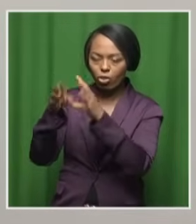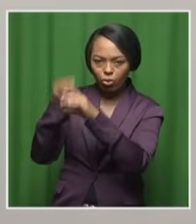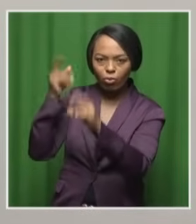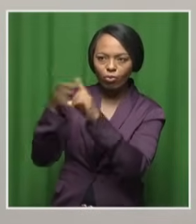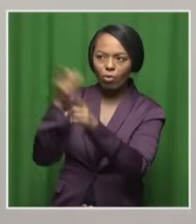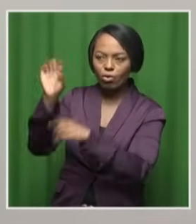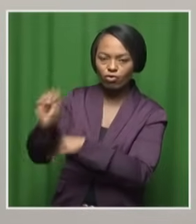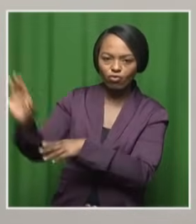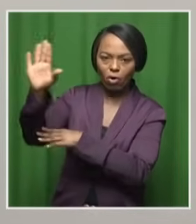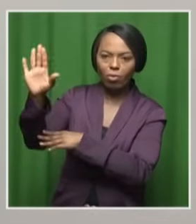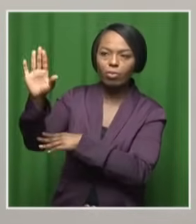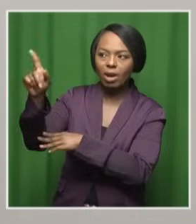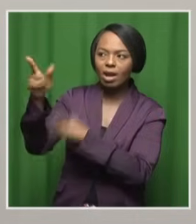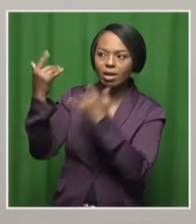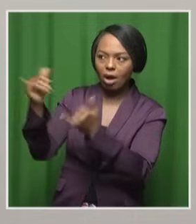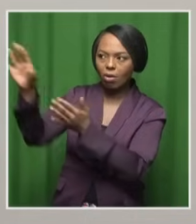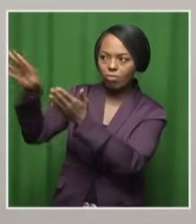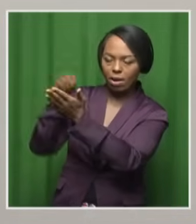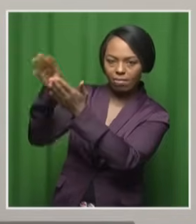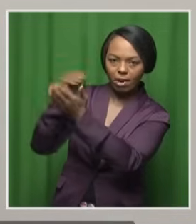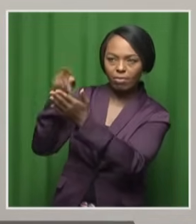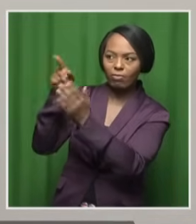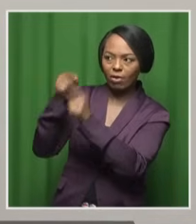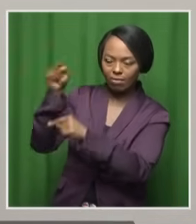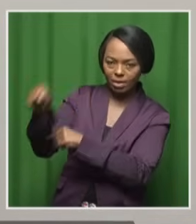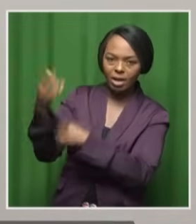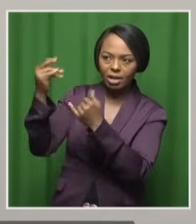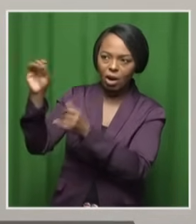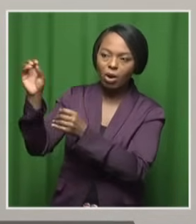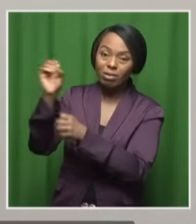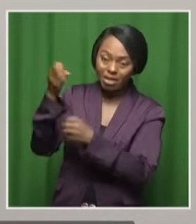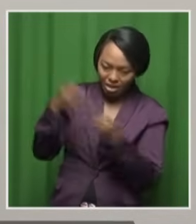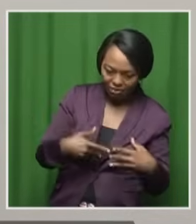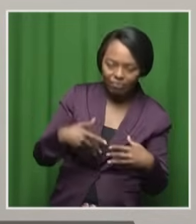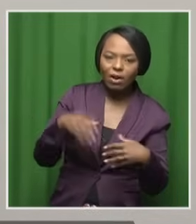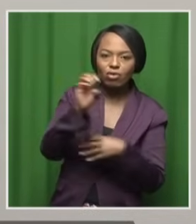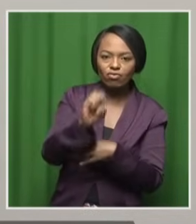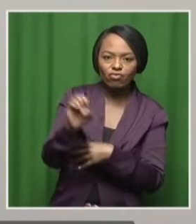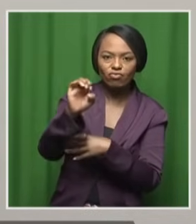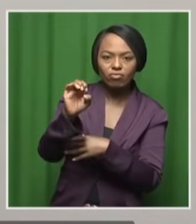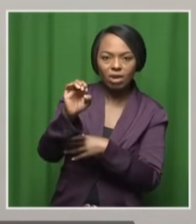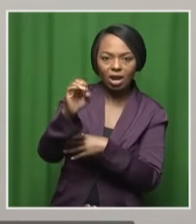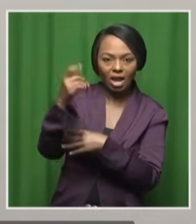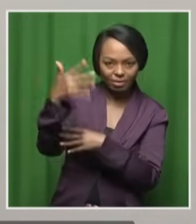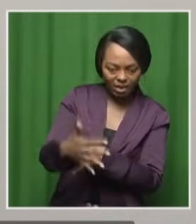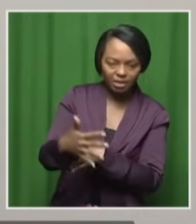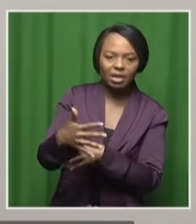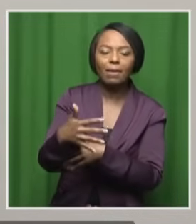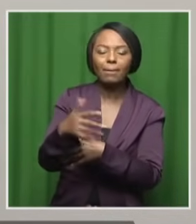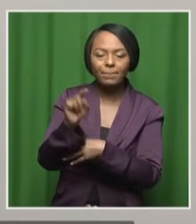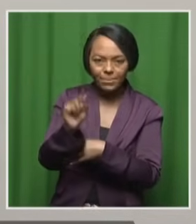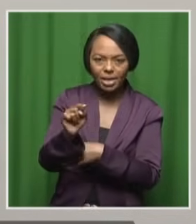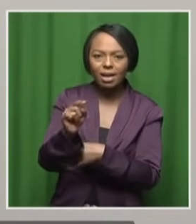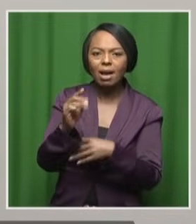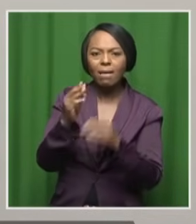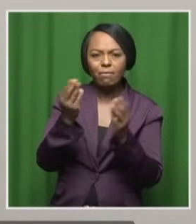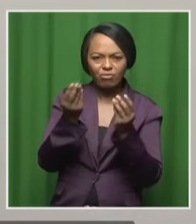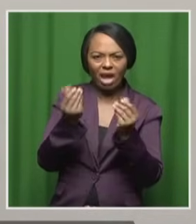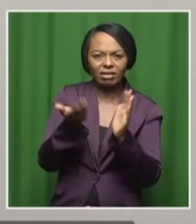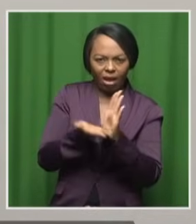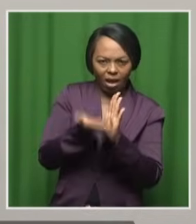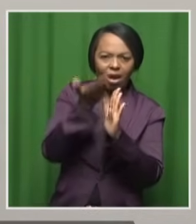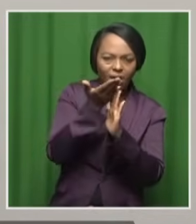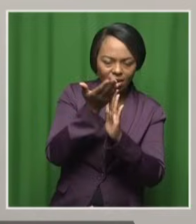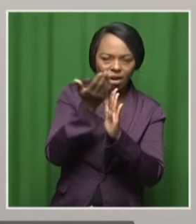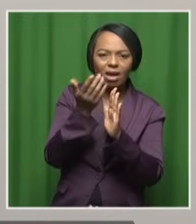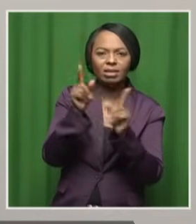oil obviously more expensive. OPEC is continuing with its production cuts. That's pushing the prices higher. We're seeing greater demand in places